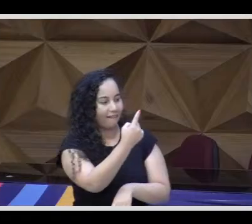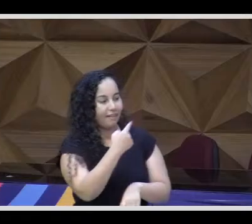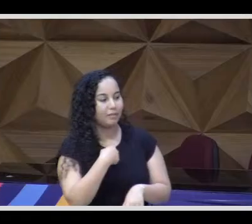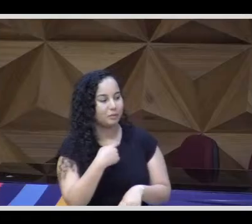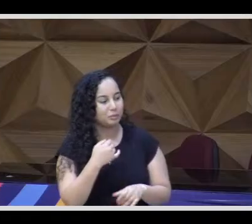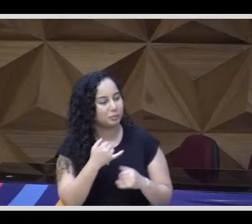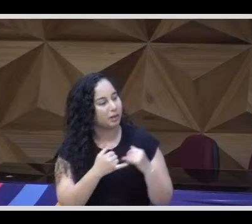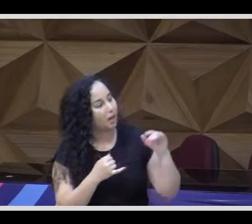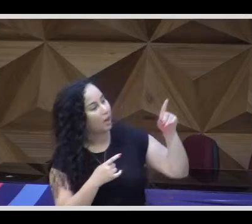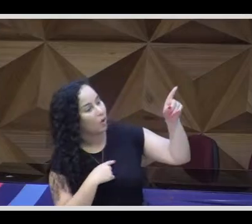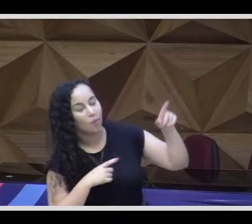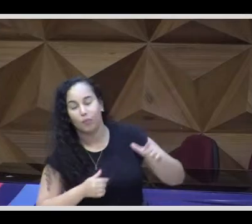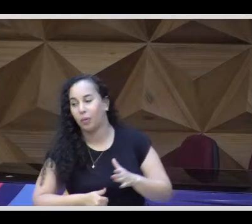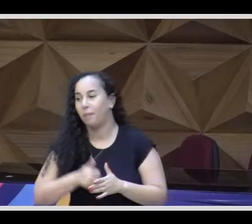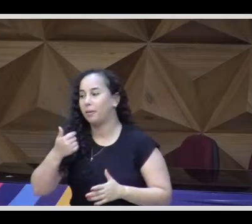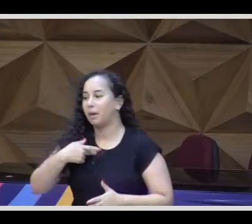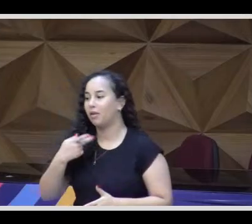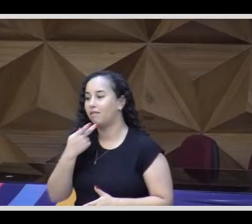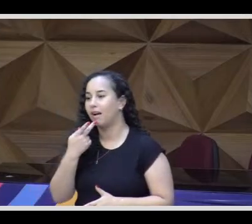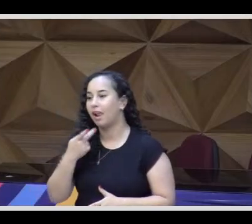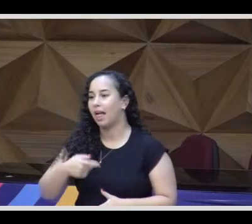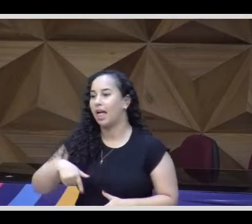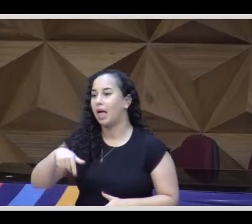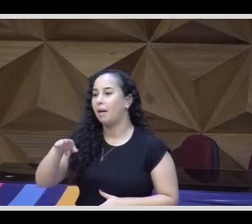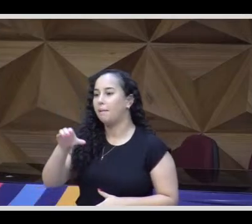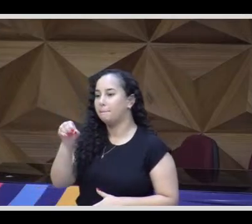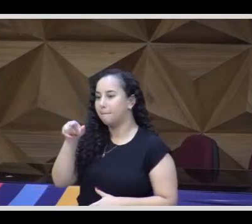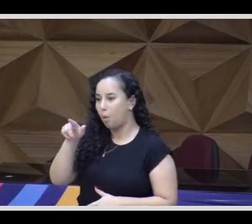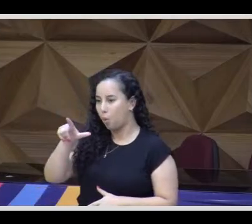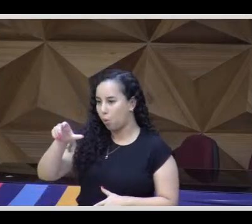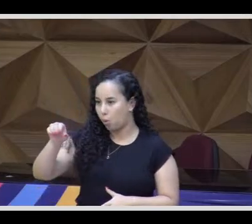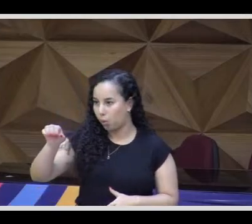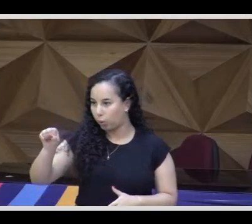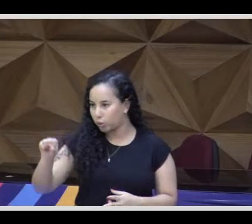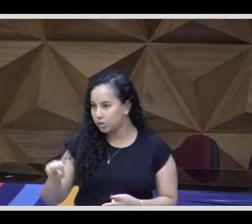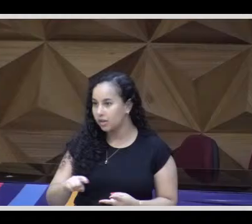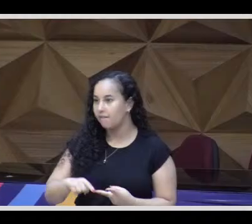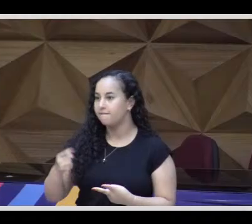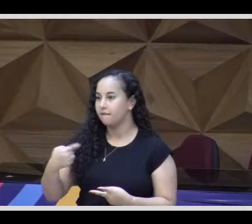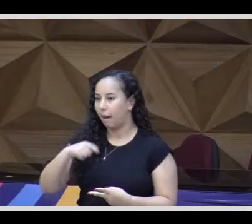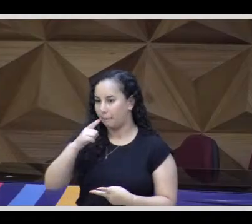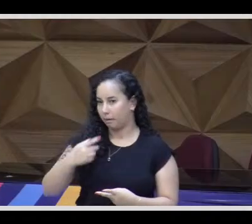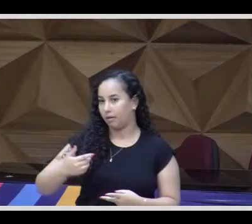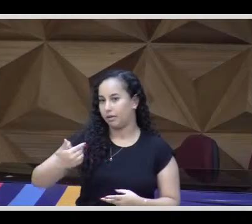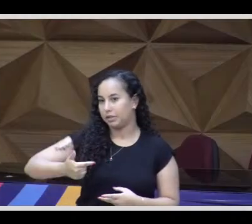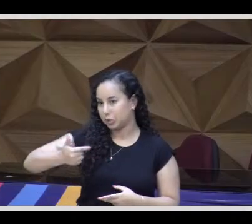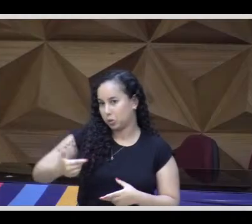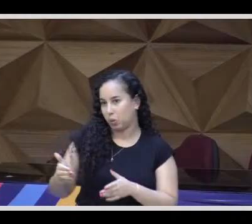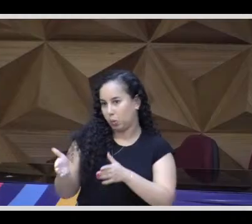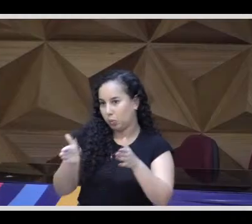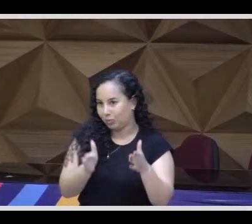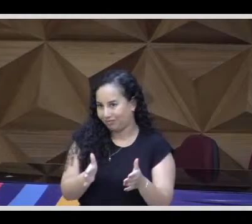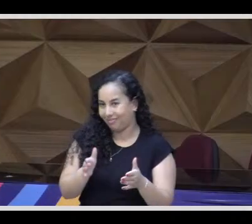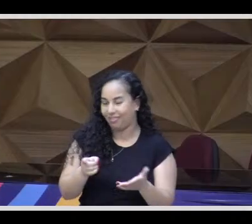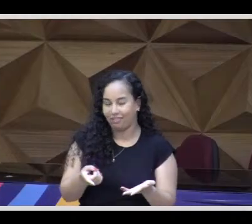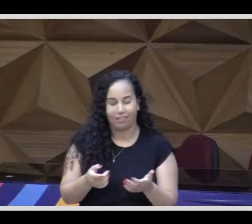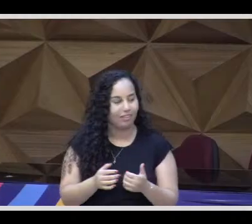So I was the first one to say that Guilherme Boulos in São Paulo was going to go to the second round against